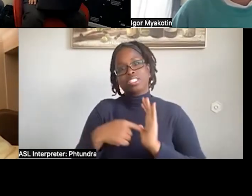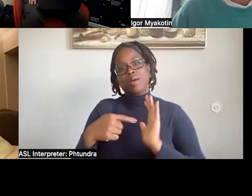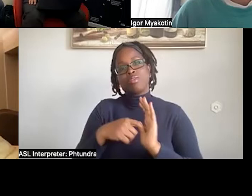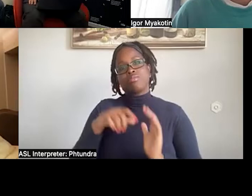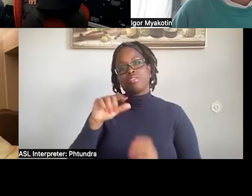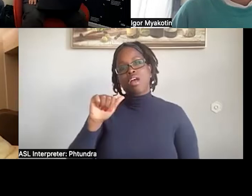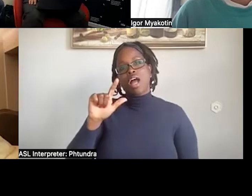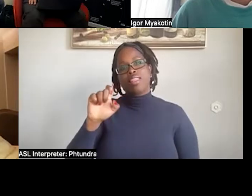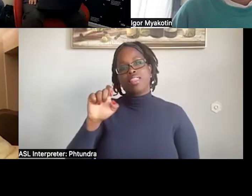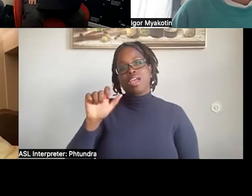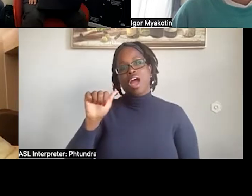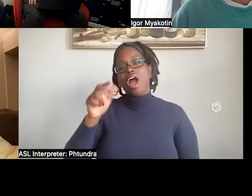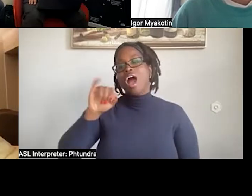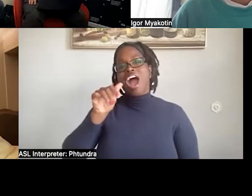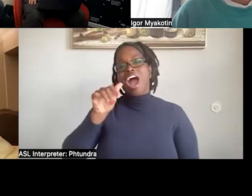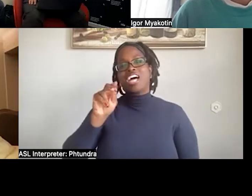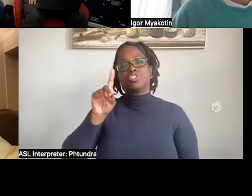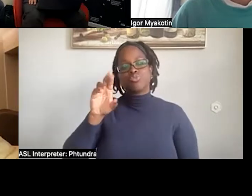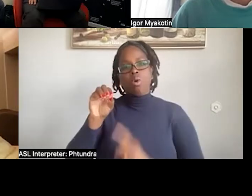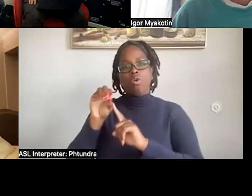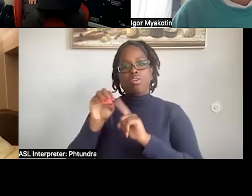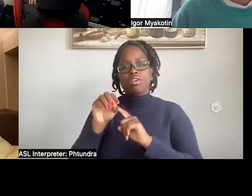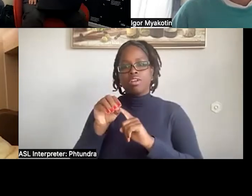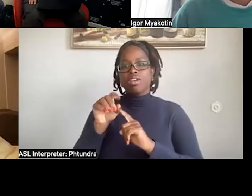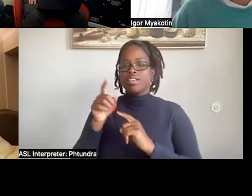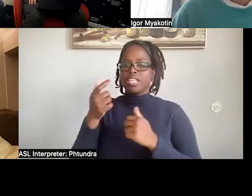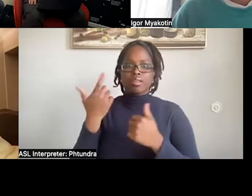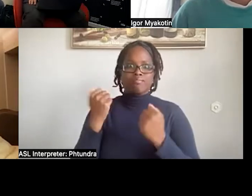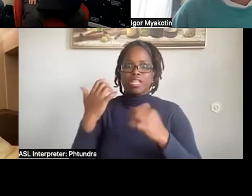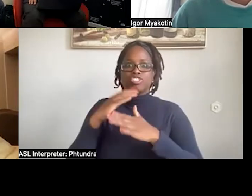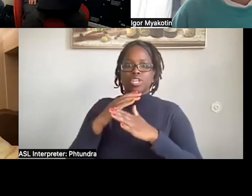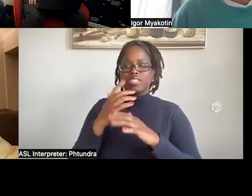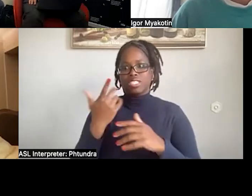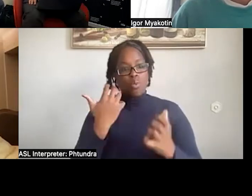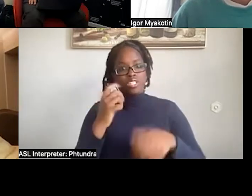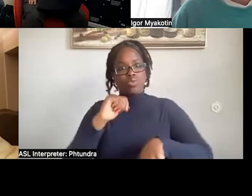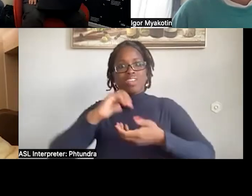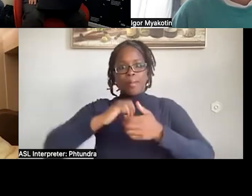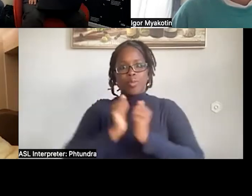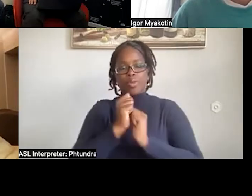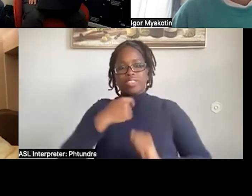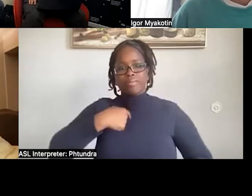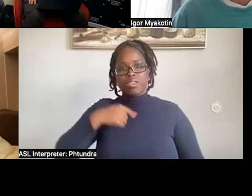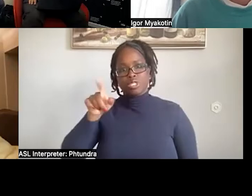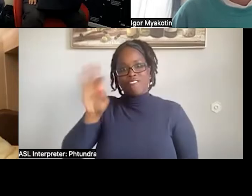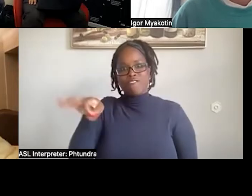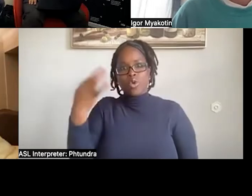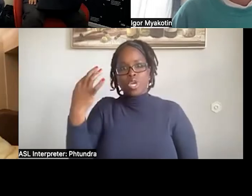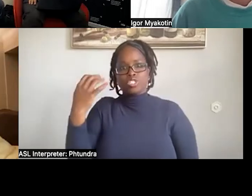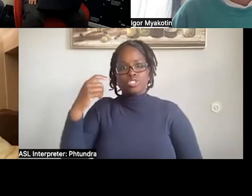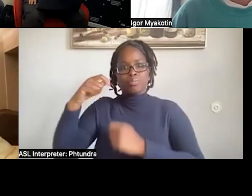other day it was an advantage for him to start working with me as a French producer, knowing the Cuban